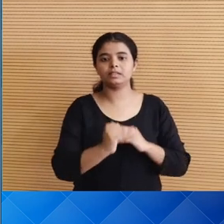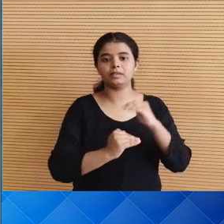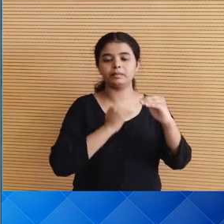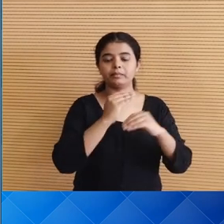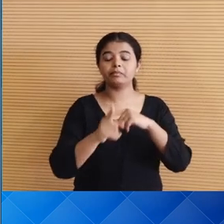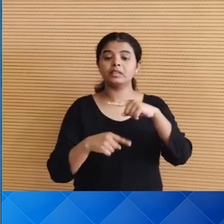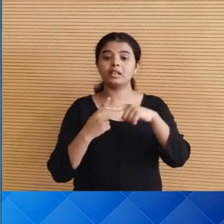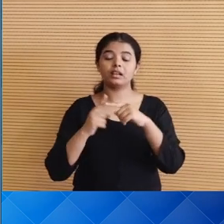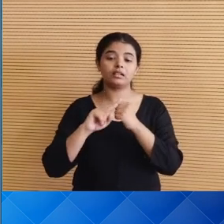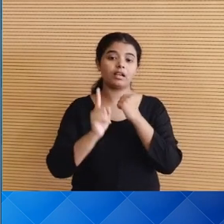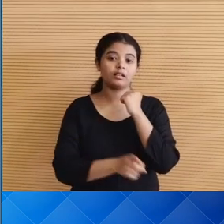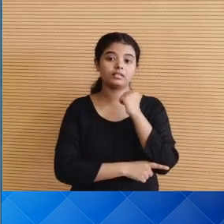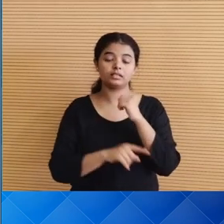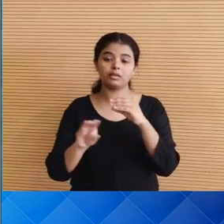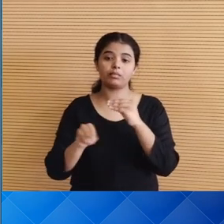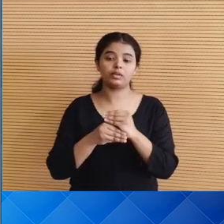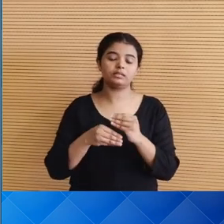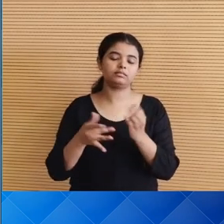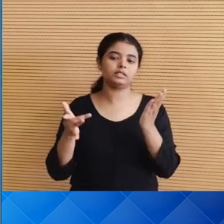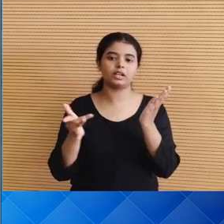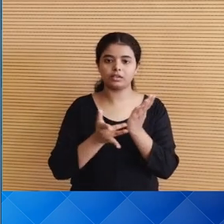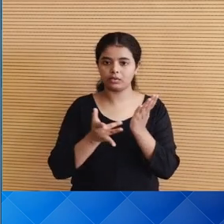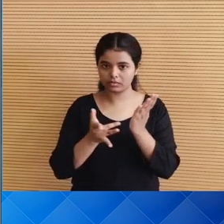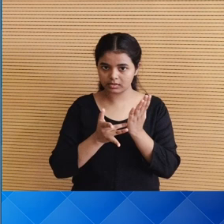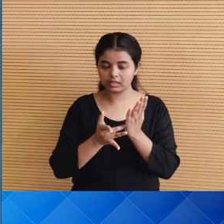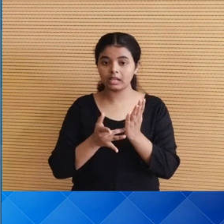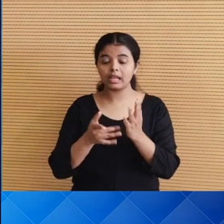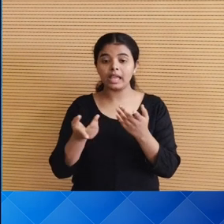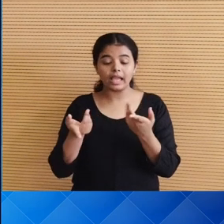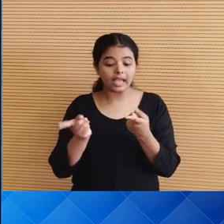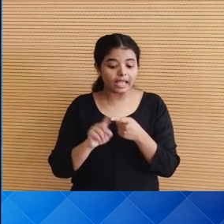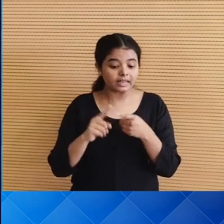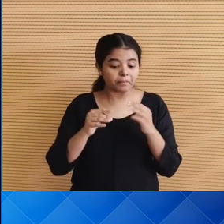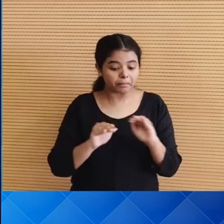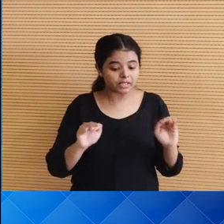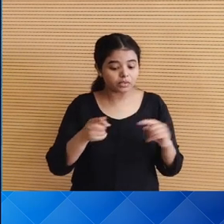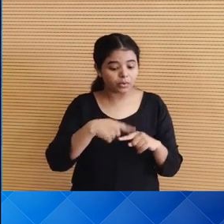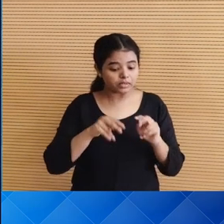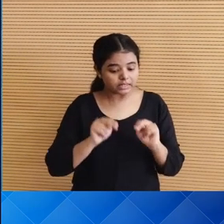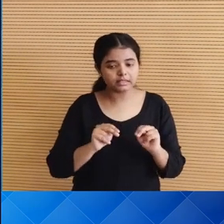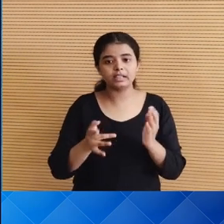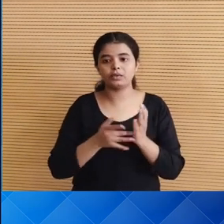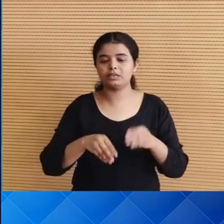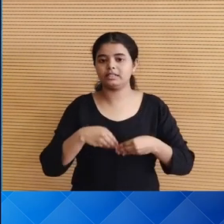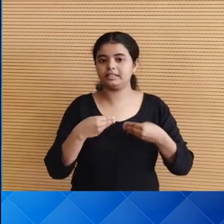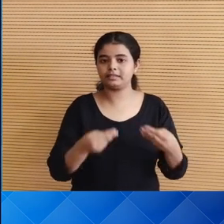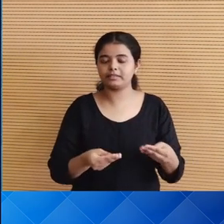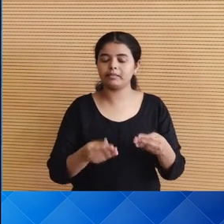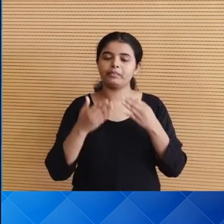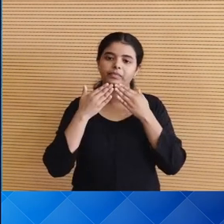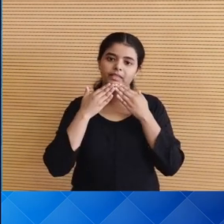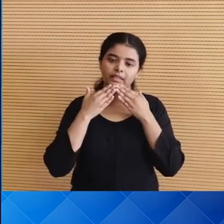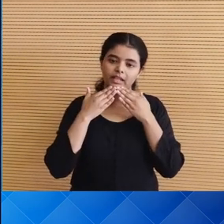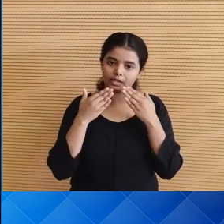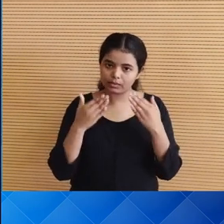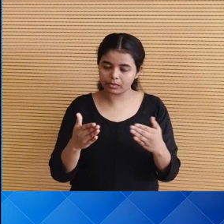of technology wherever necessary should be ensured. So with this, thank you so much for giving me the